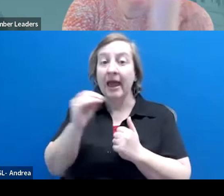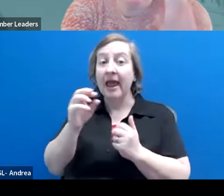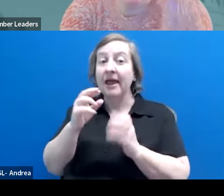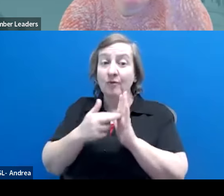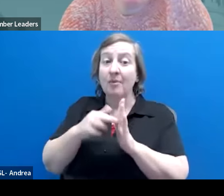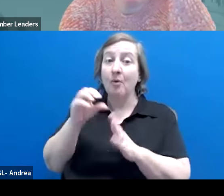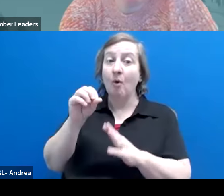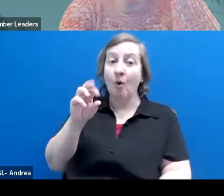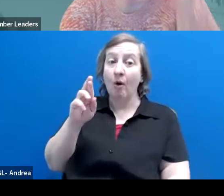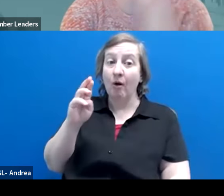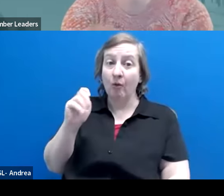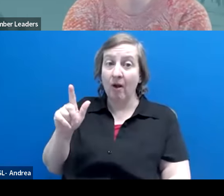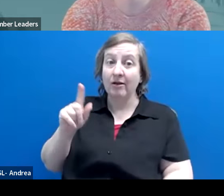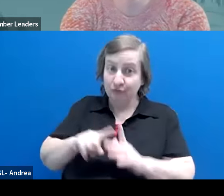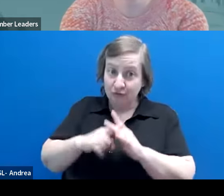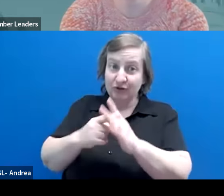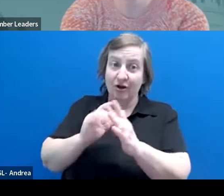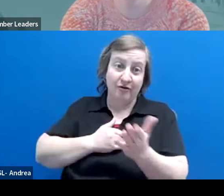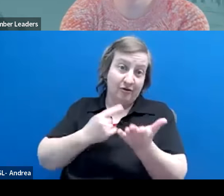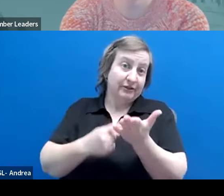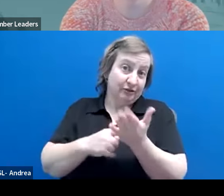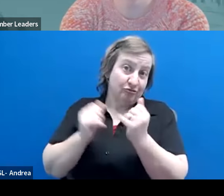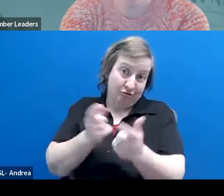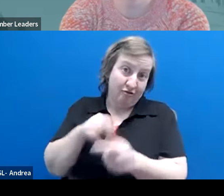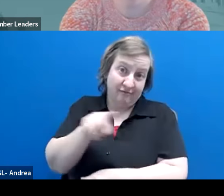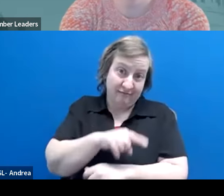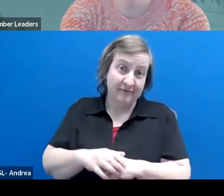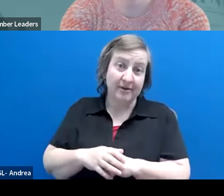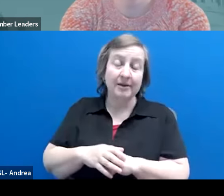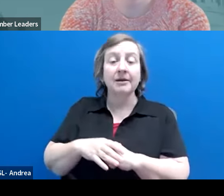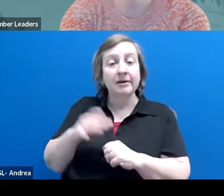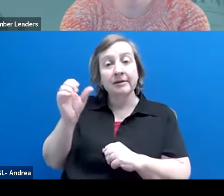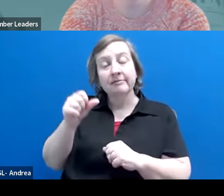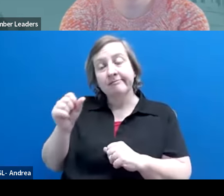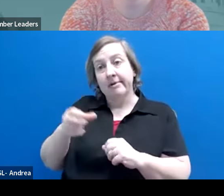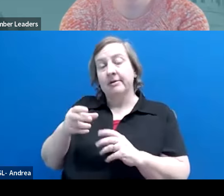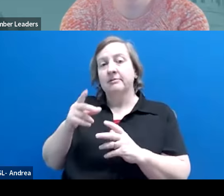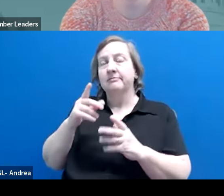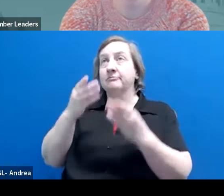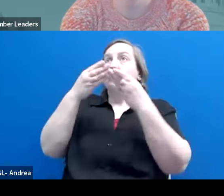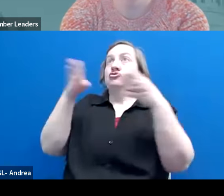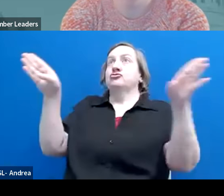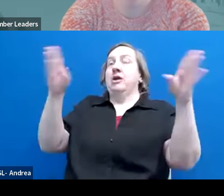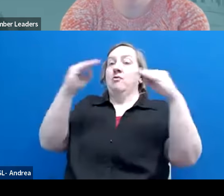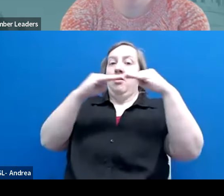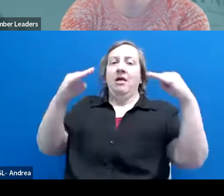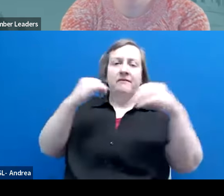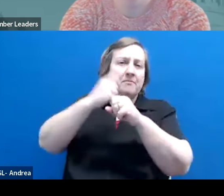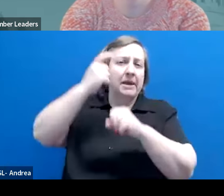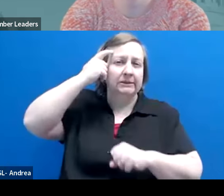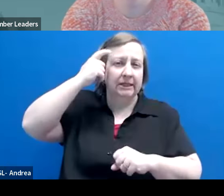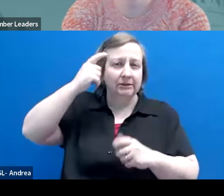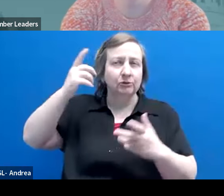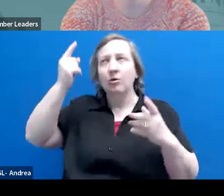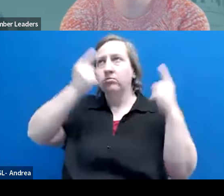Representative Orwell said to kick off this entire discussion. I will say I definitely, to the high level, it makes a lot of sense. And I think just keeping